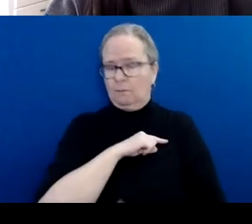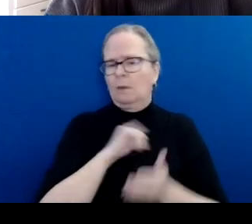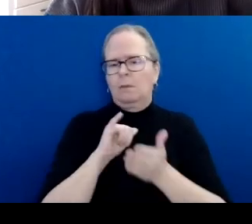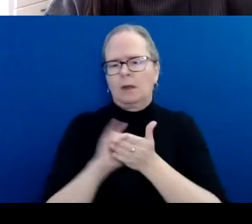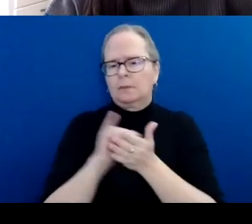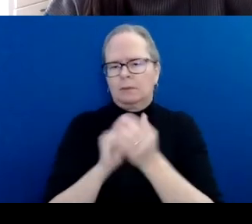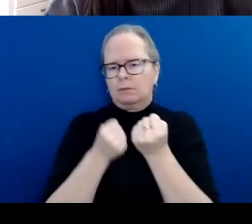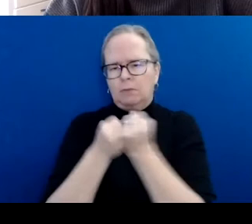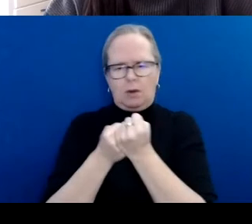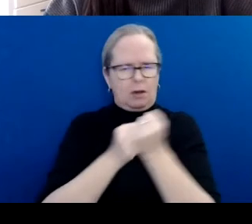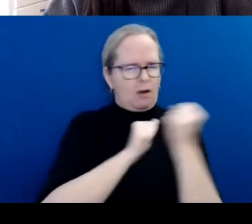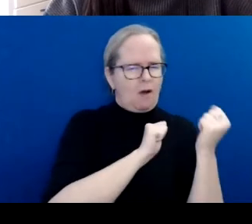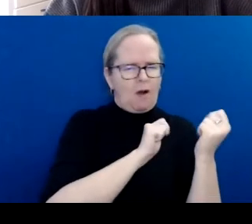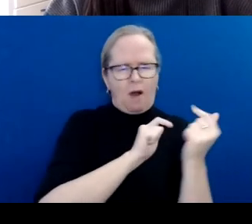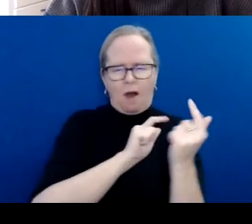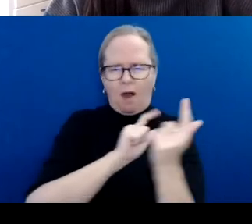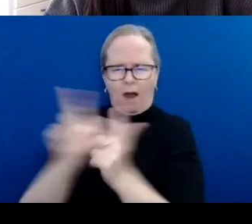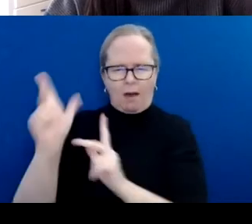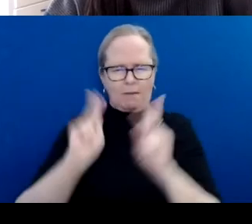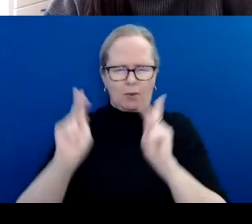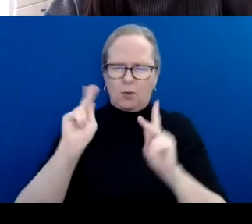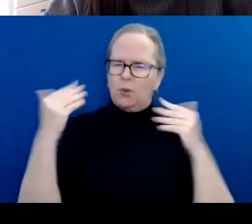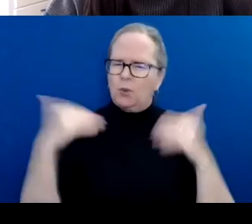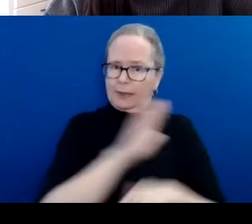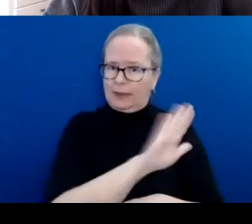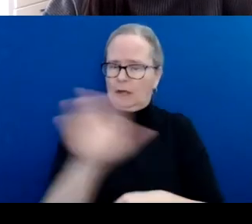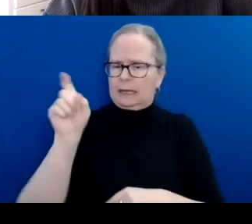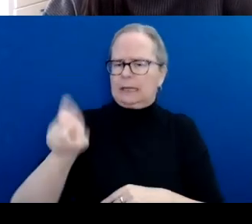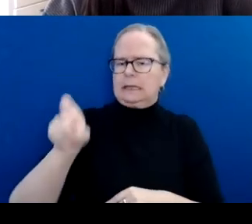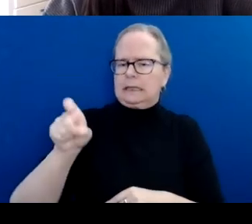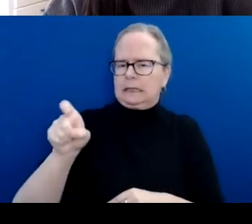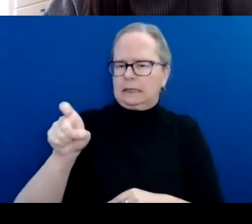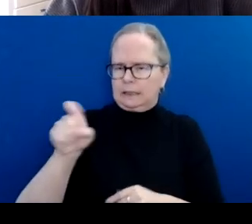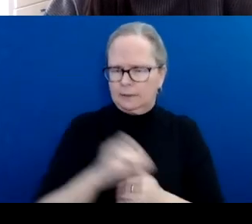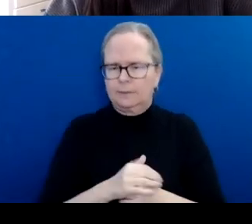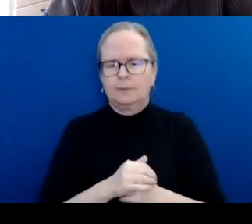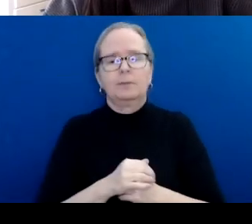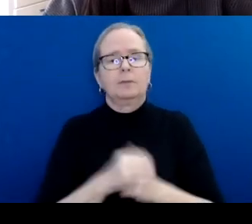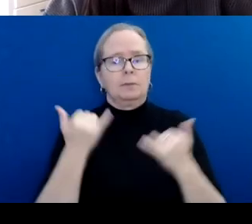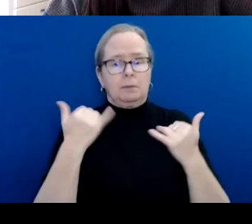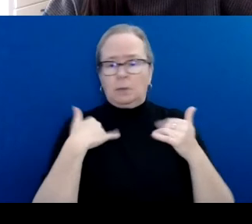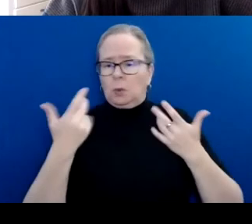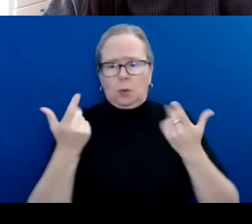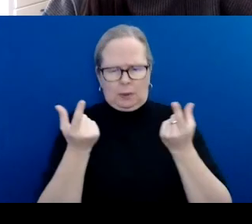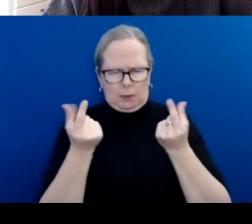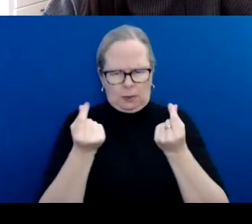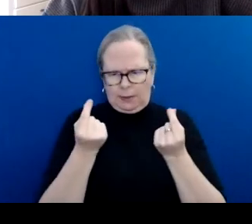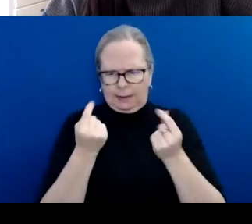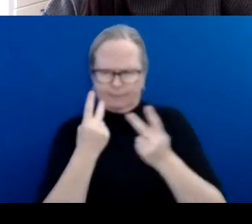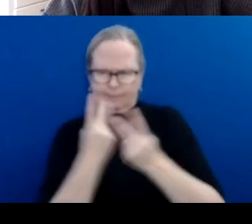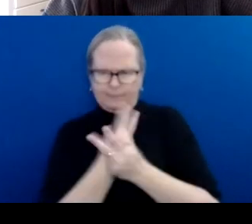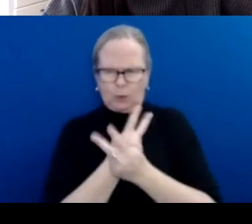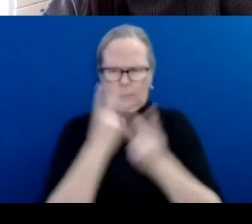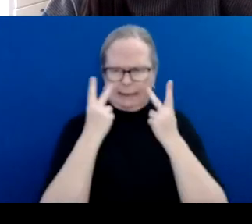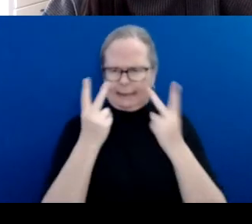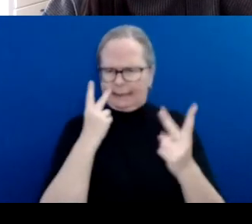So we've begun to formalize a process for applicants to request financial assistance to help alleviate some of the